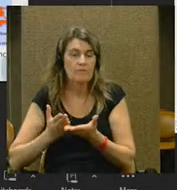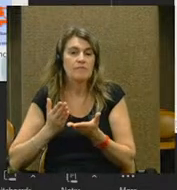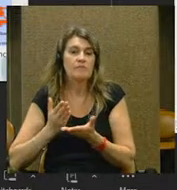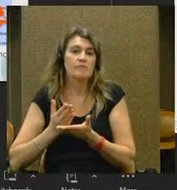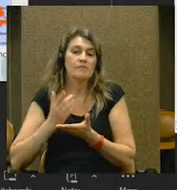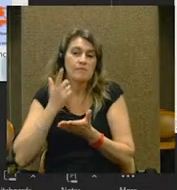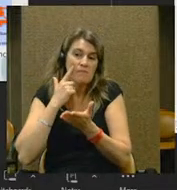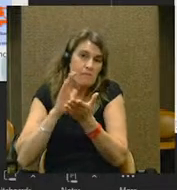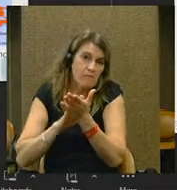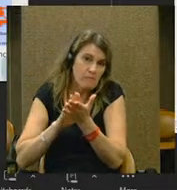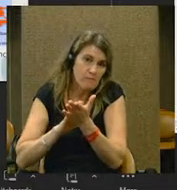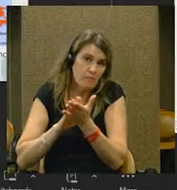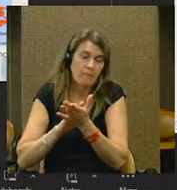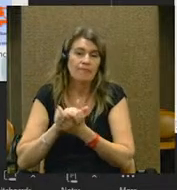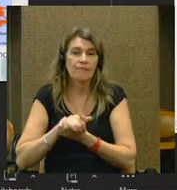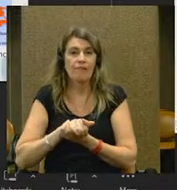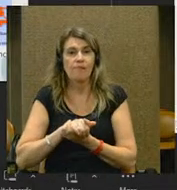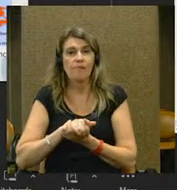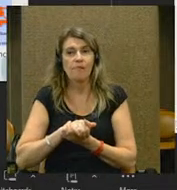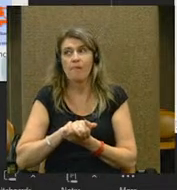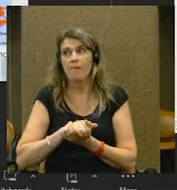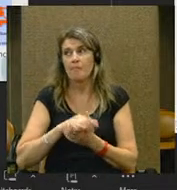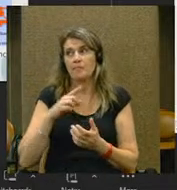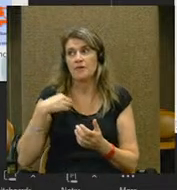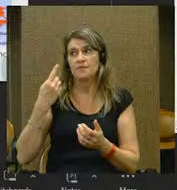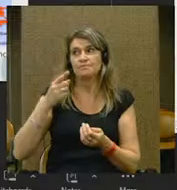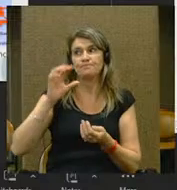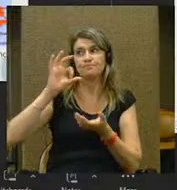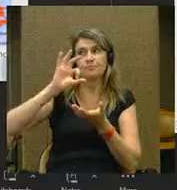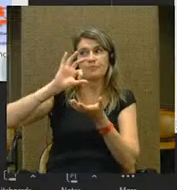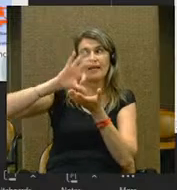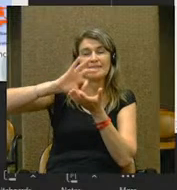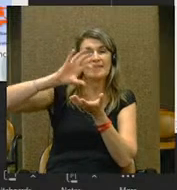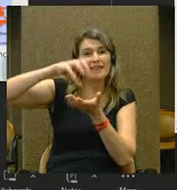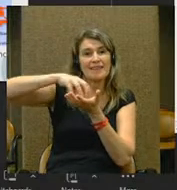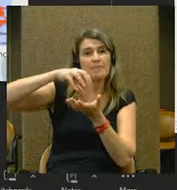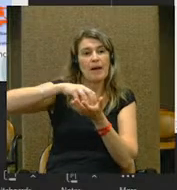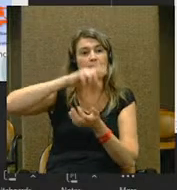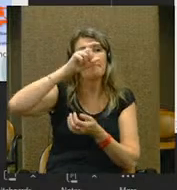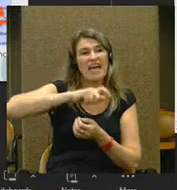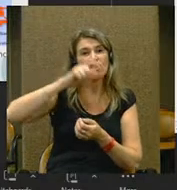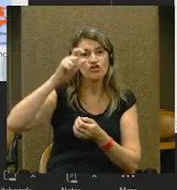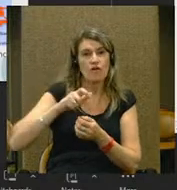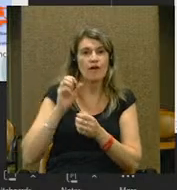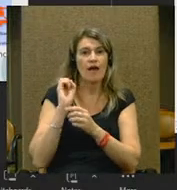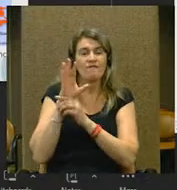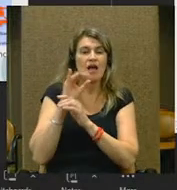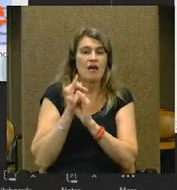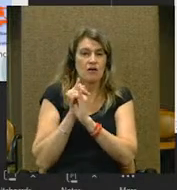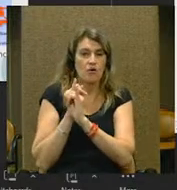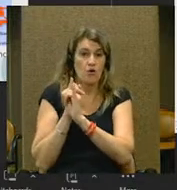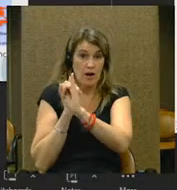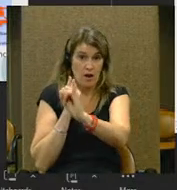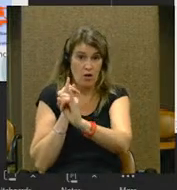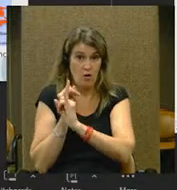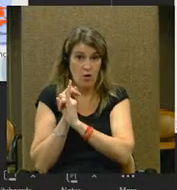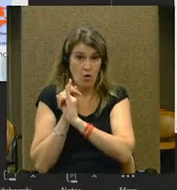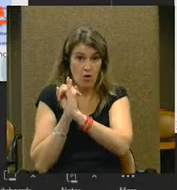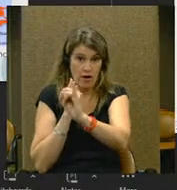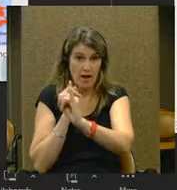is a system where people can actually mail their drugs to central locations, steps the drugs, to have it